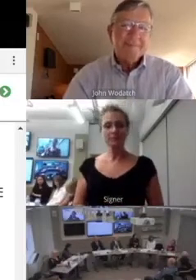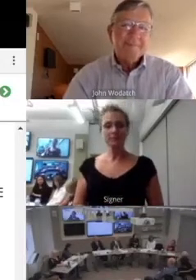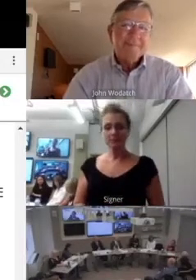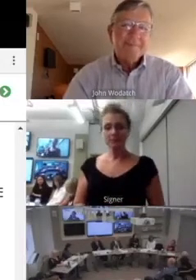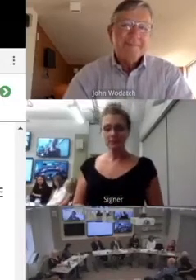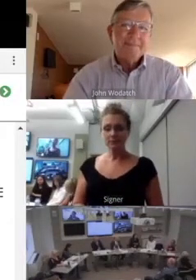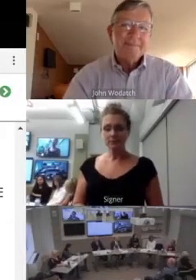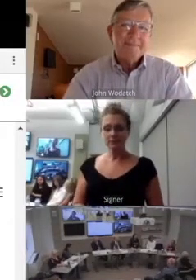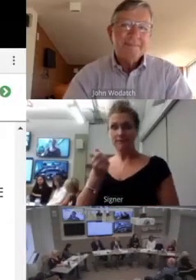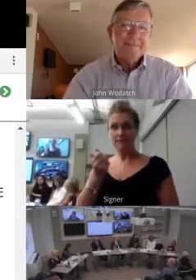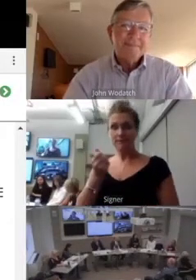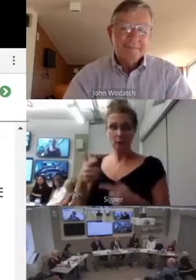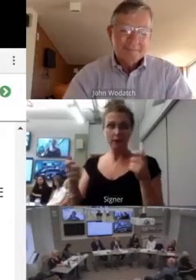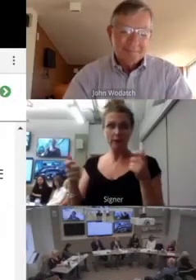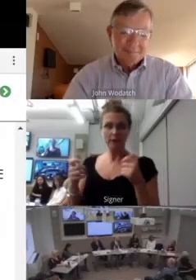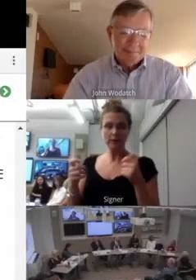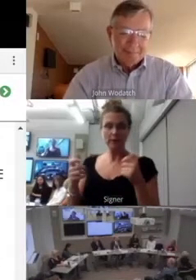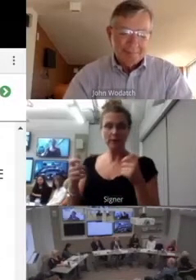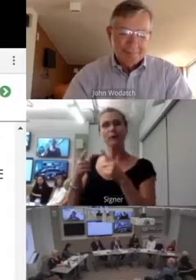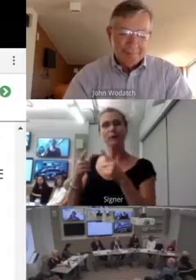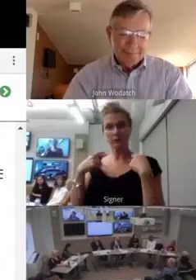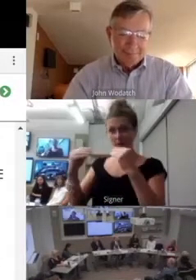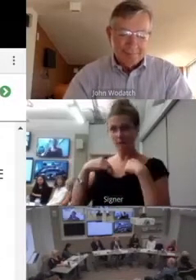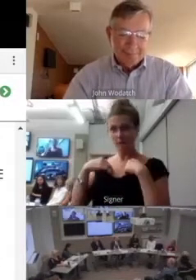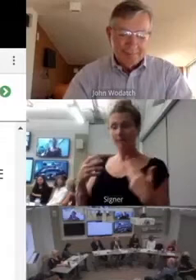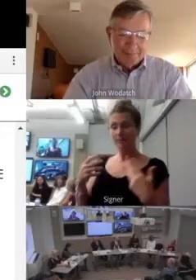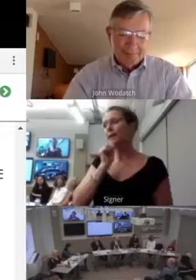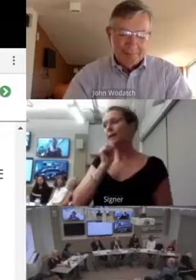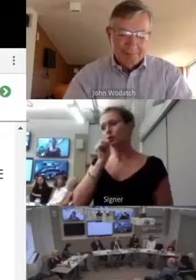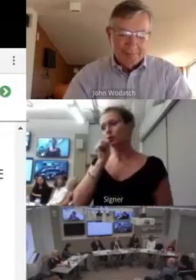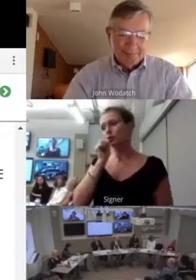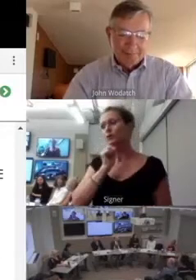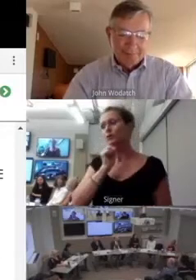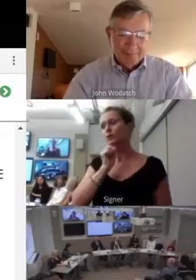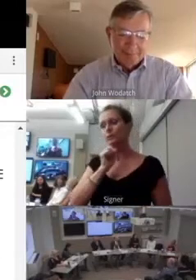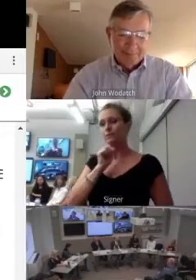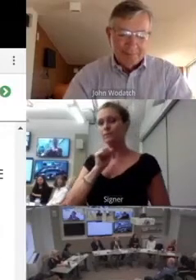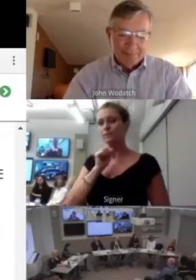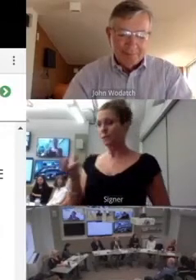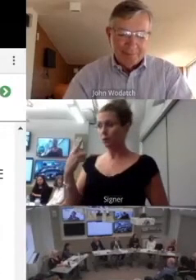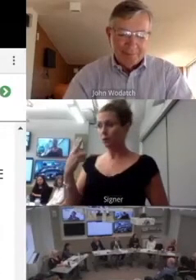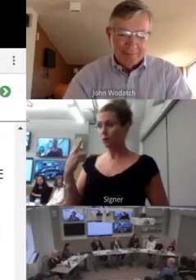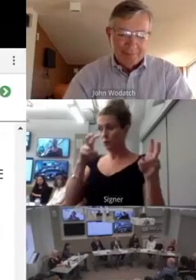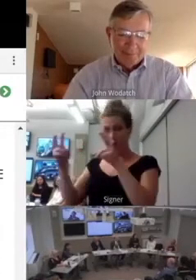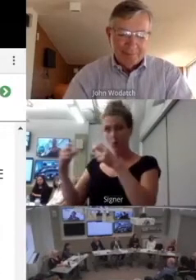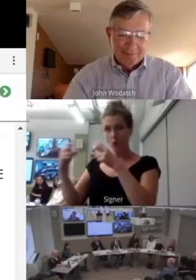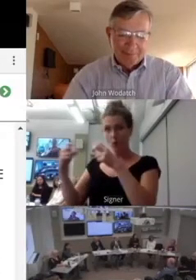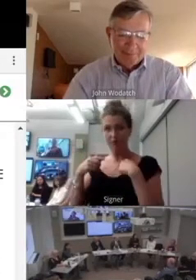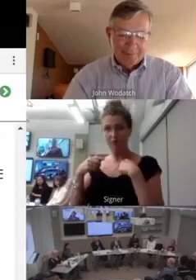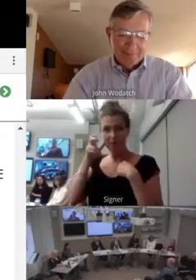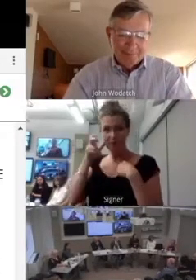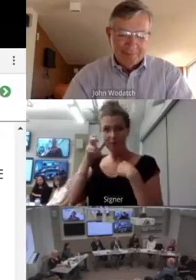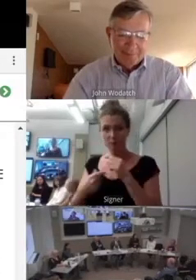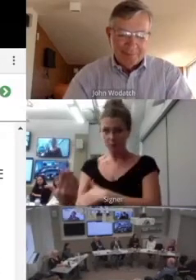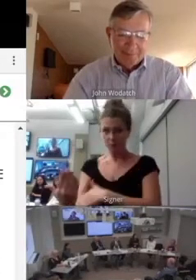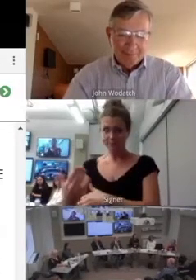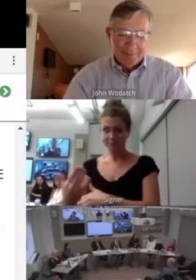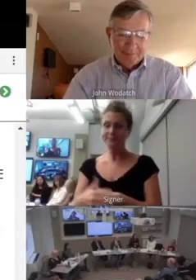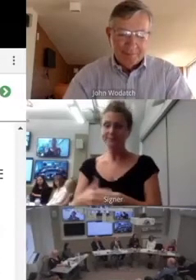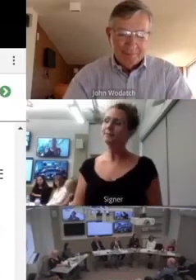patience. But there were 2 quotes that I heard this morning that really rang true. And one of them was, everything has